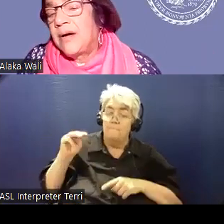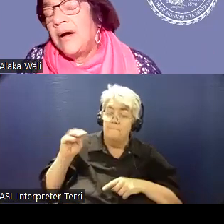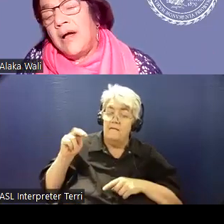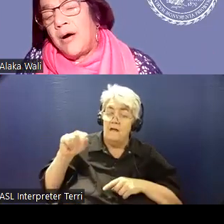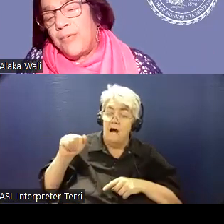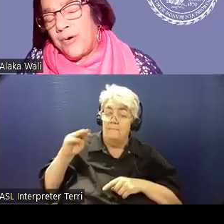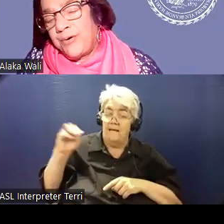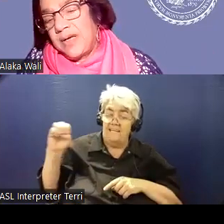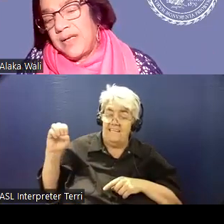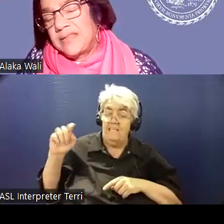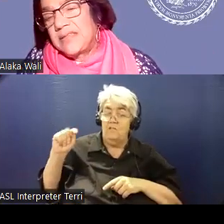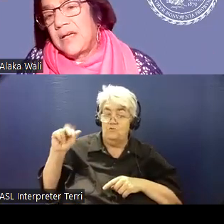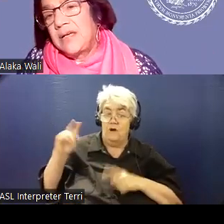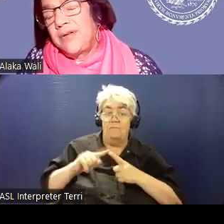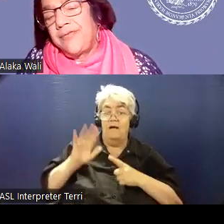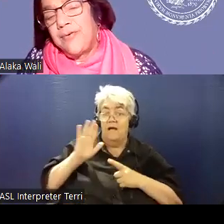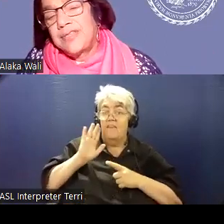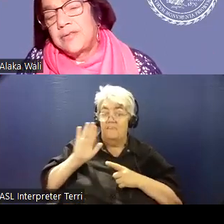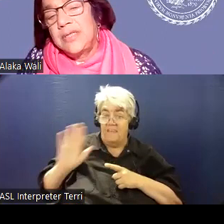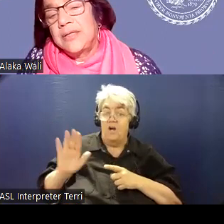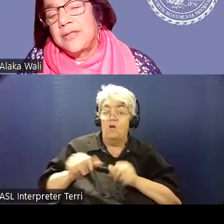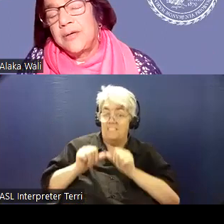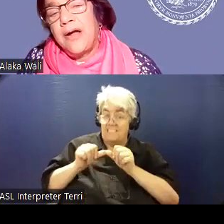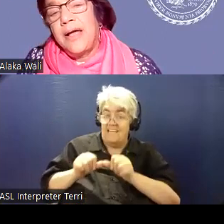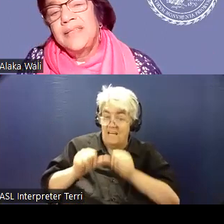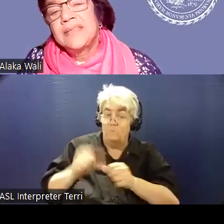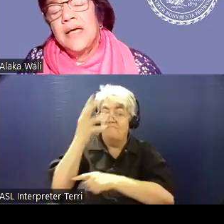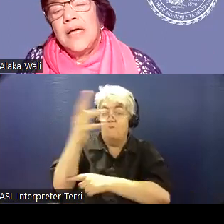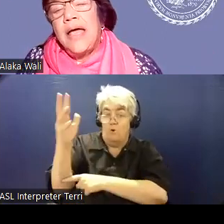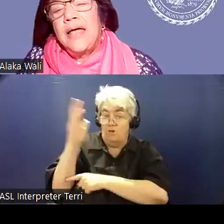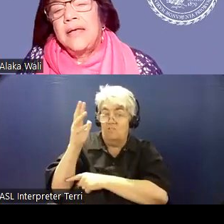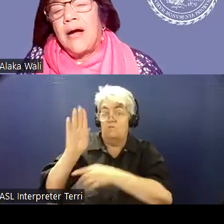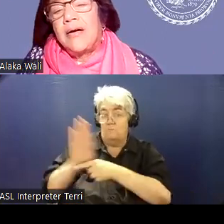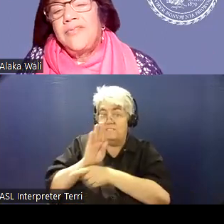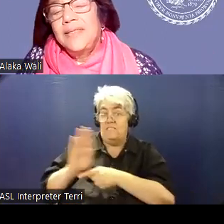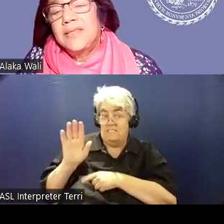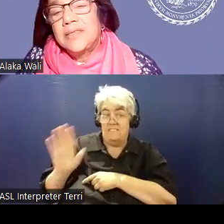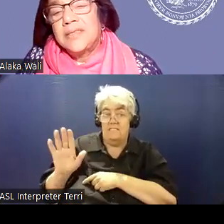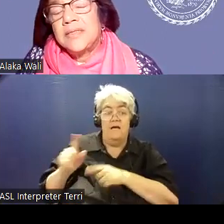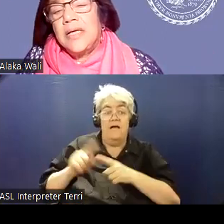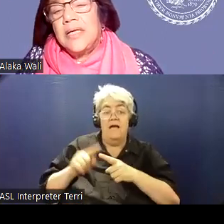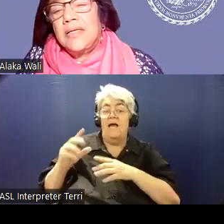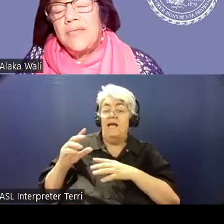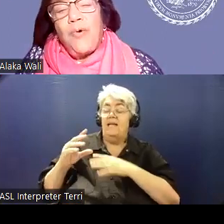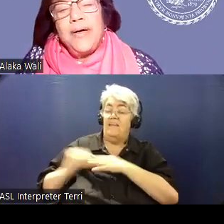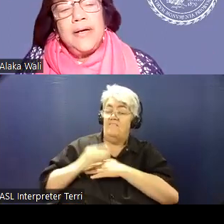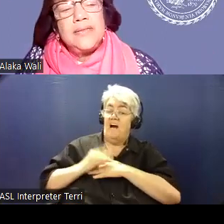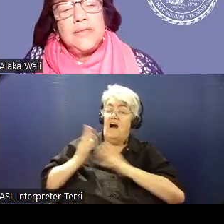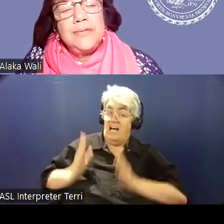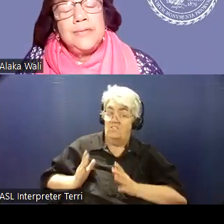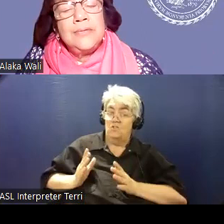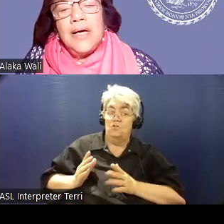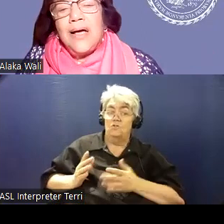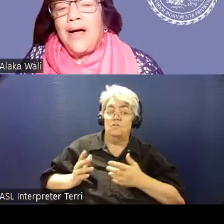from their award-winning sustainable forestry enterprise. And our advisors wanted